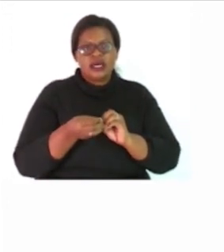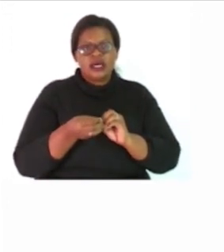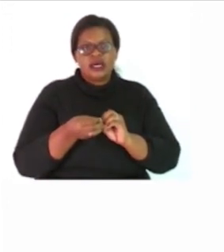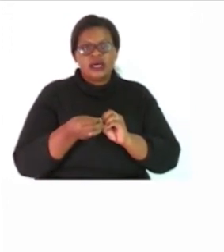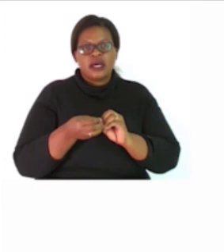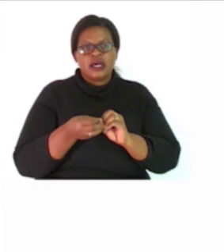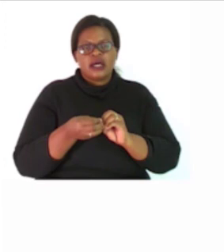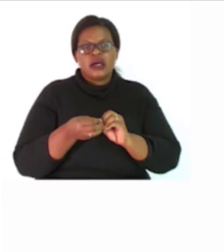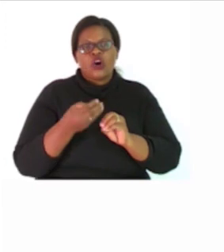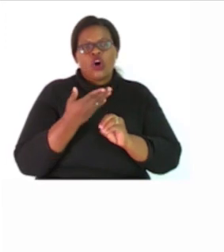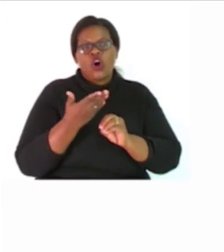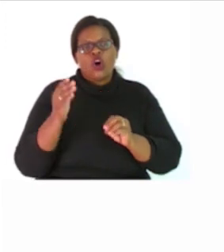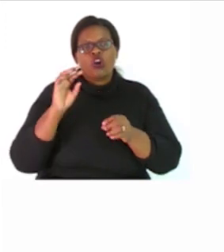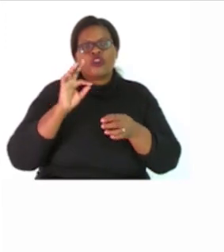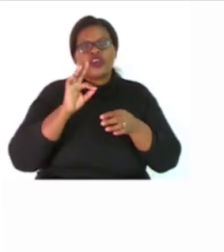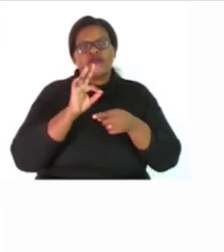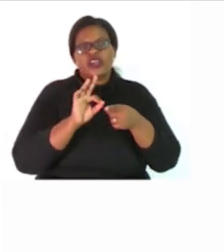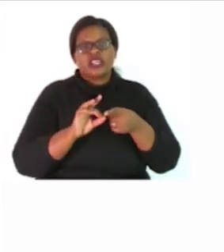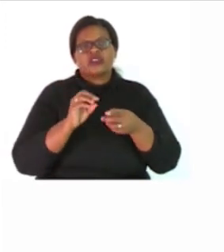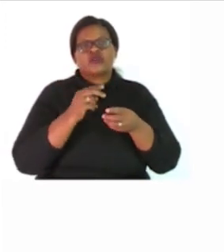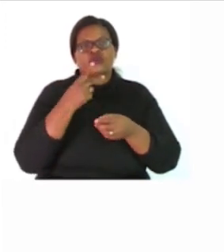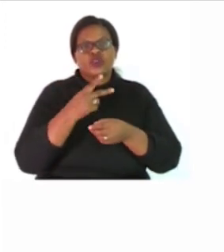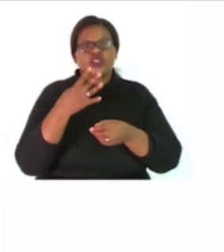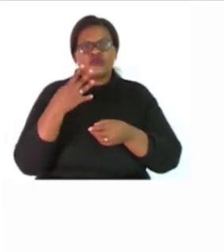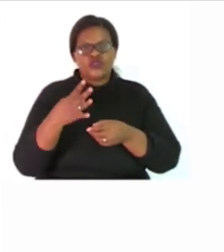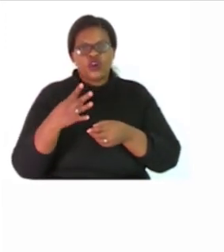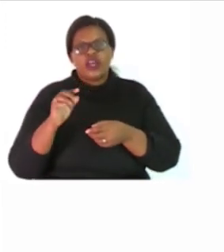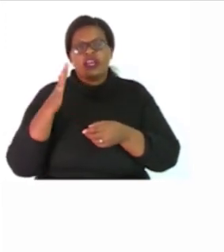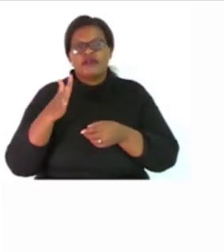discover all the factors of 24 and